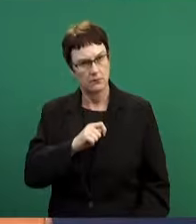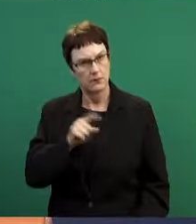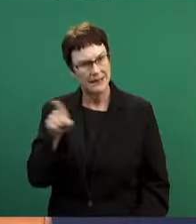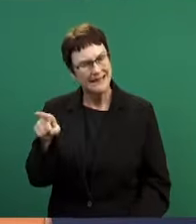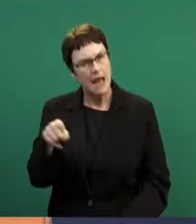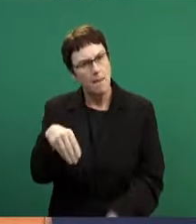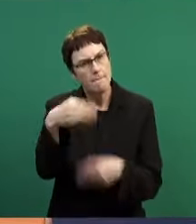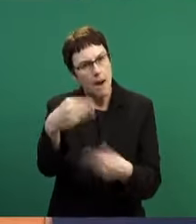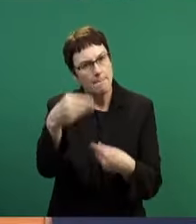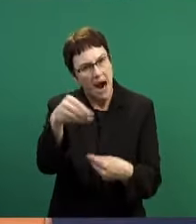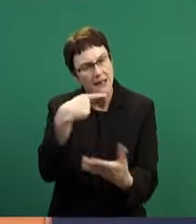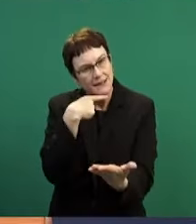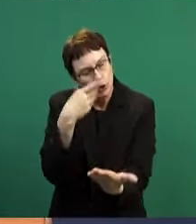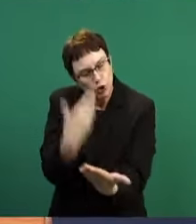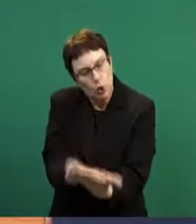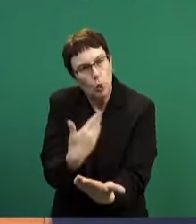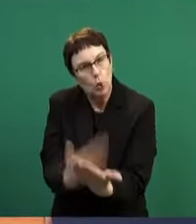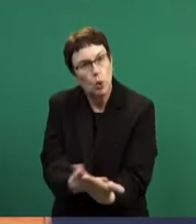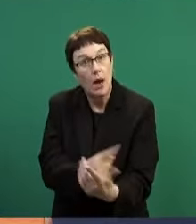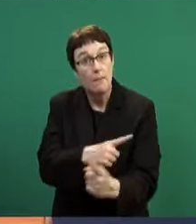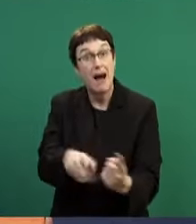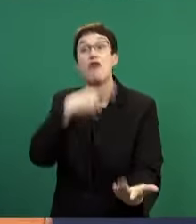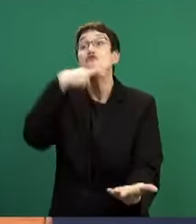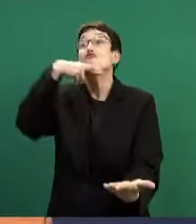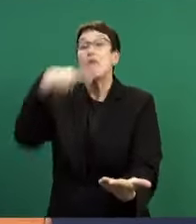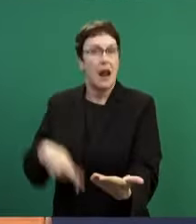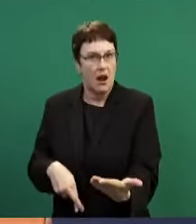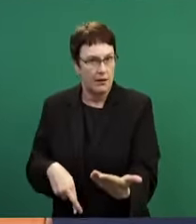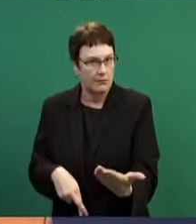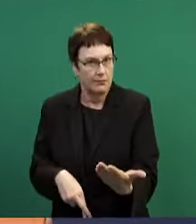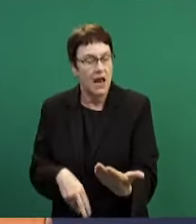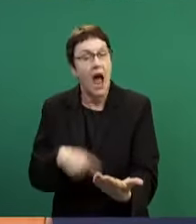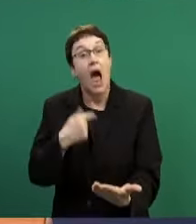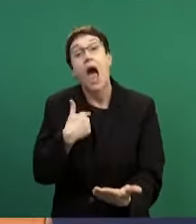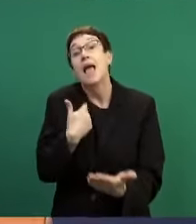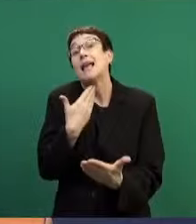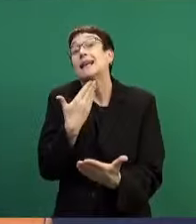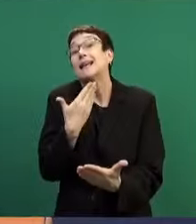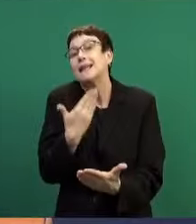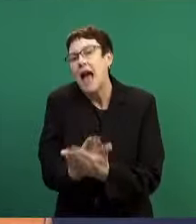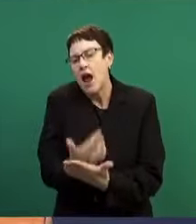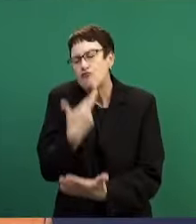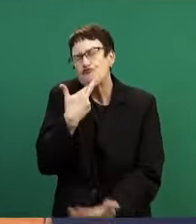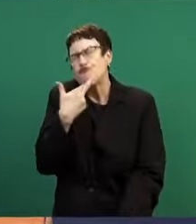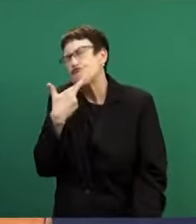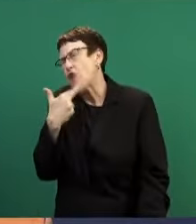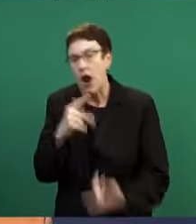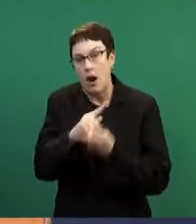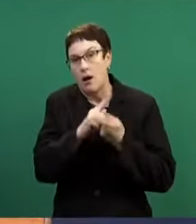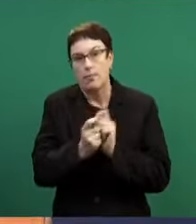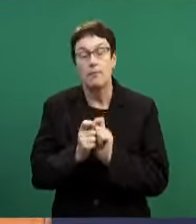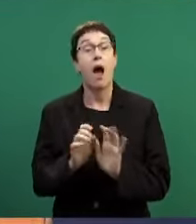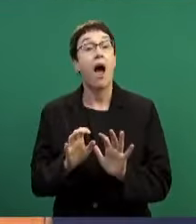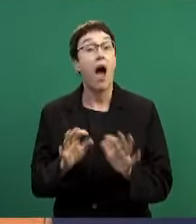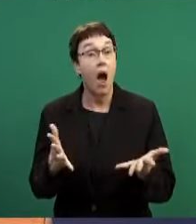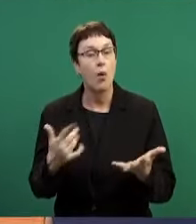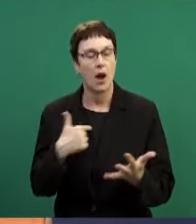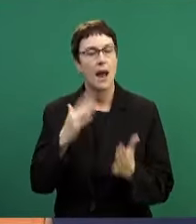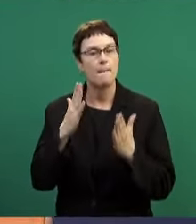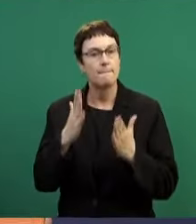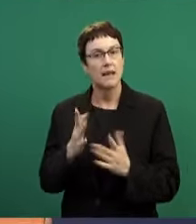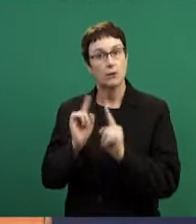unrealized. The only way I can realize that profit is to go into the market and sell my Bloomberg